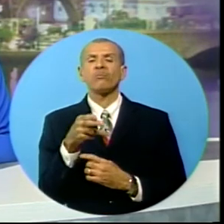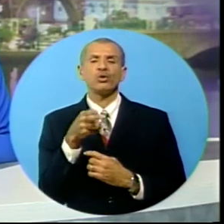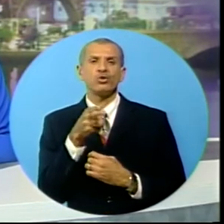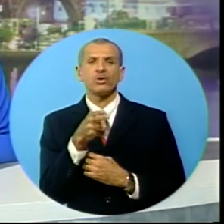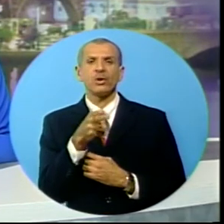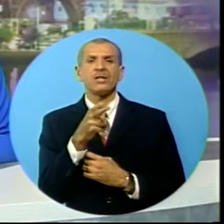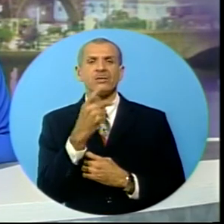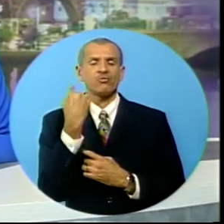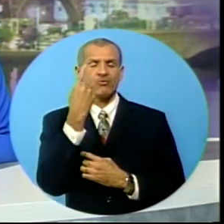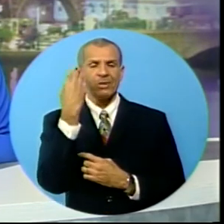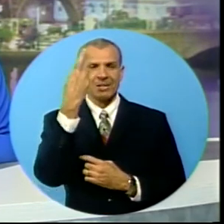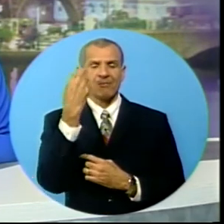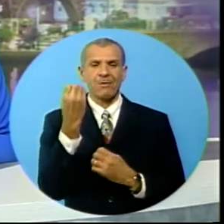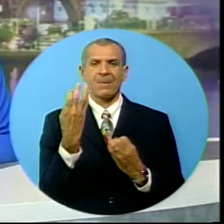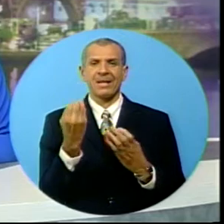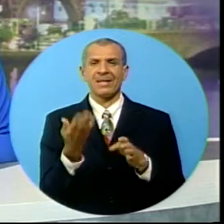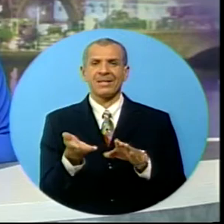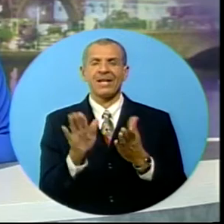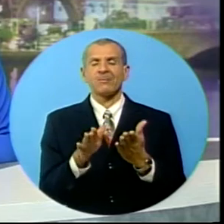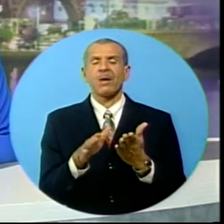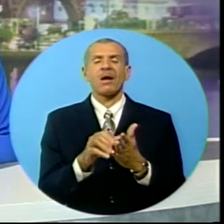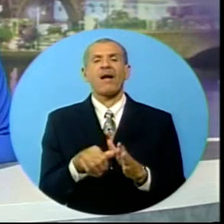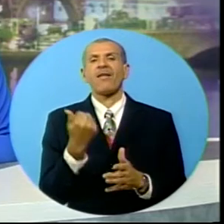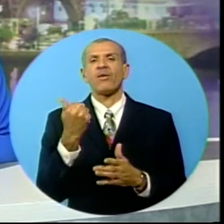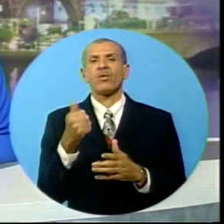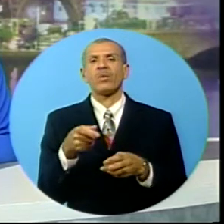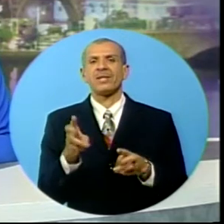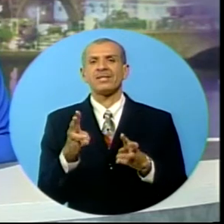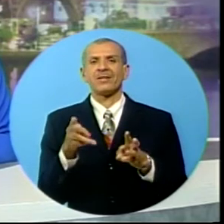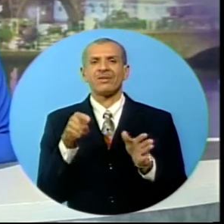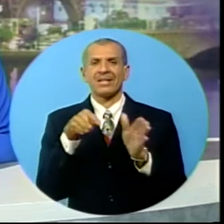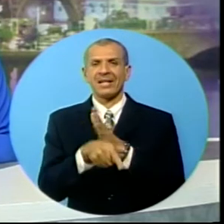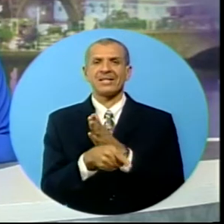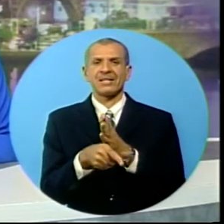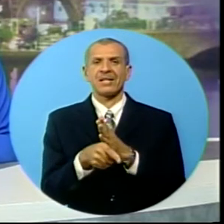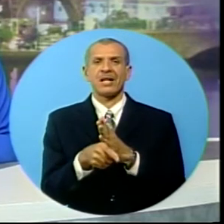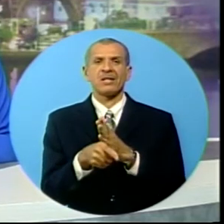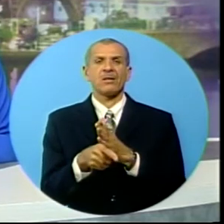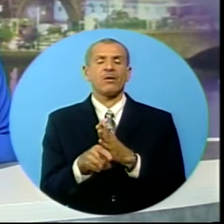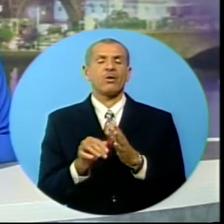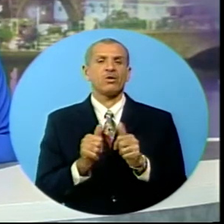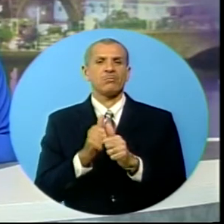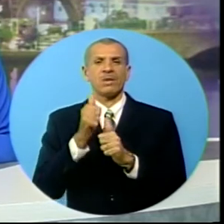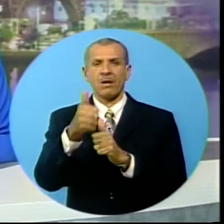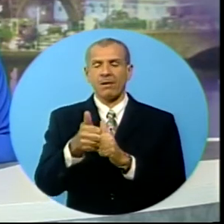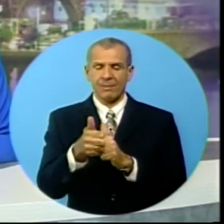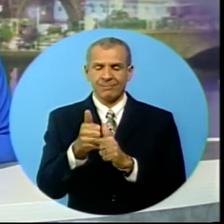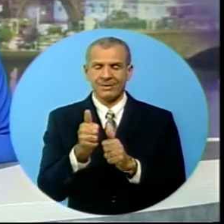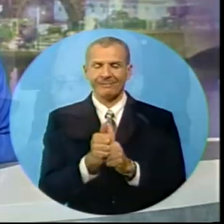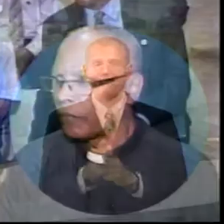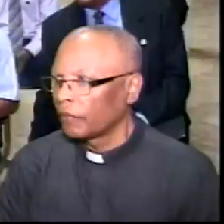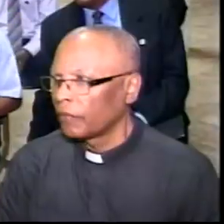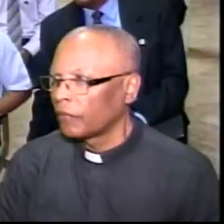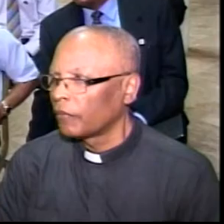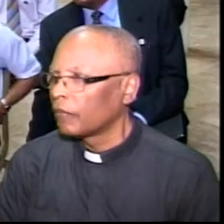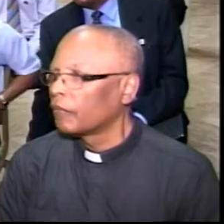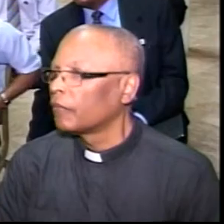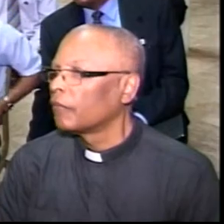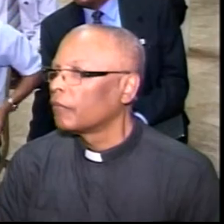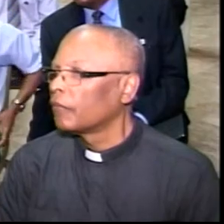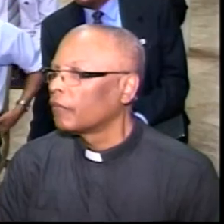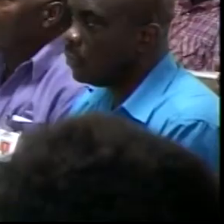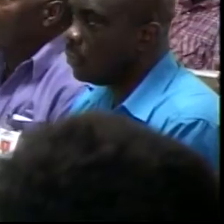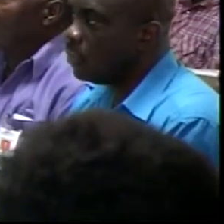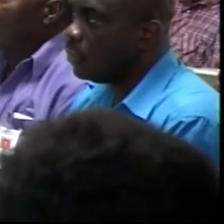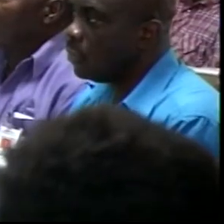but it seems that other forms of killings are outweighing gun deaths. And these were among the findings of the just-released updated homicide study